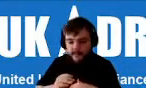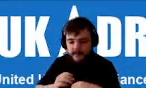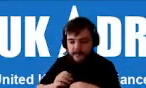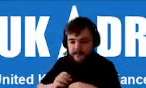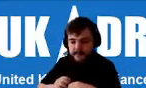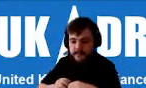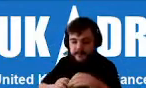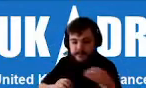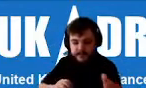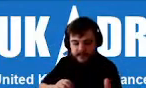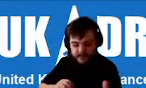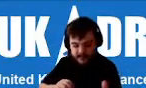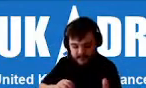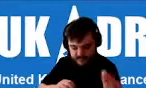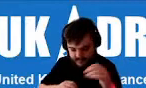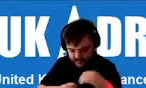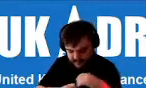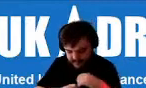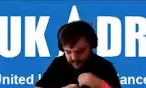We did our best.